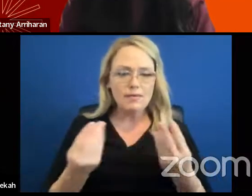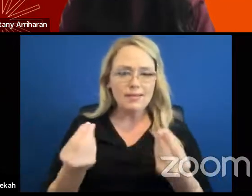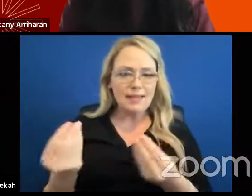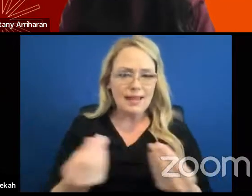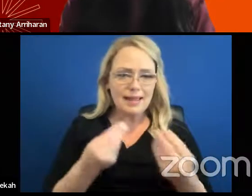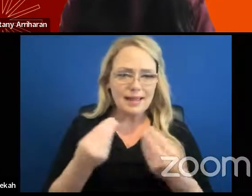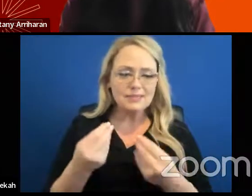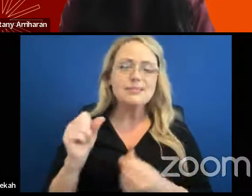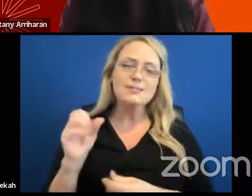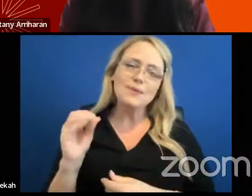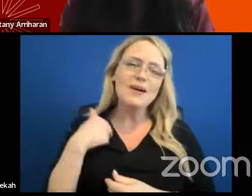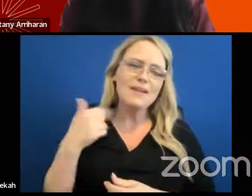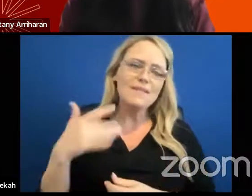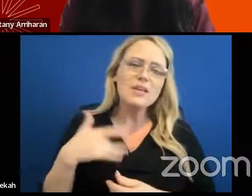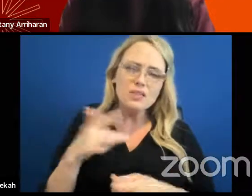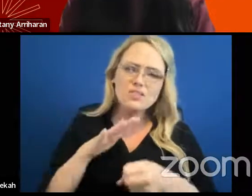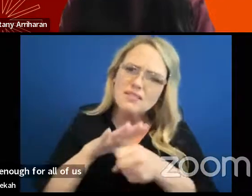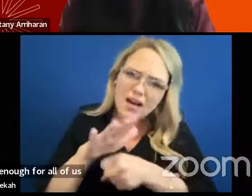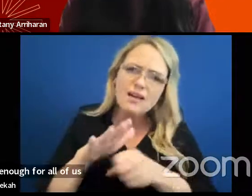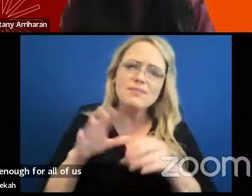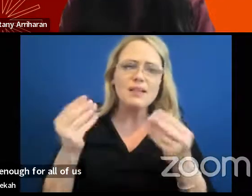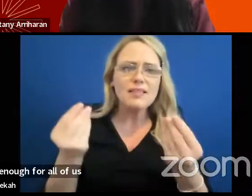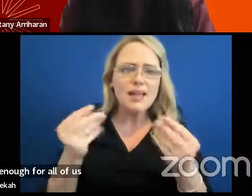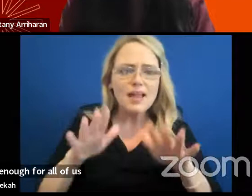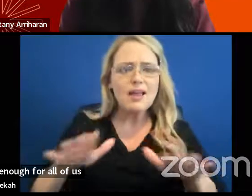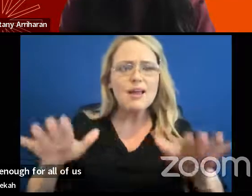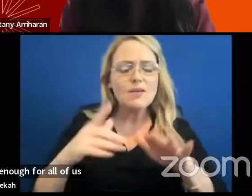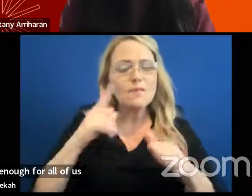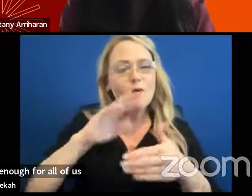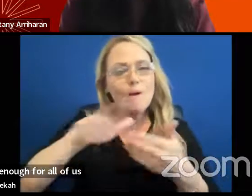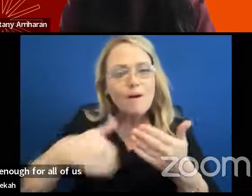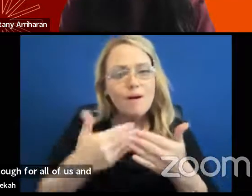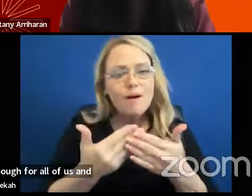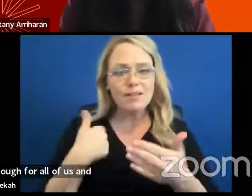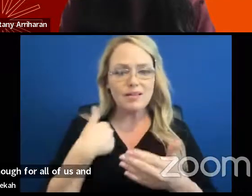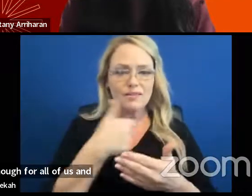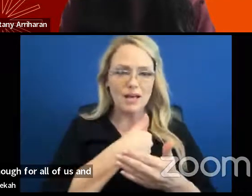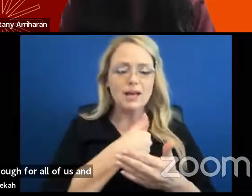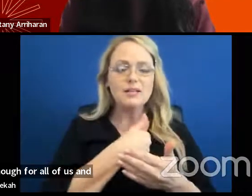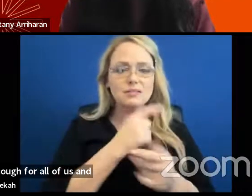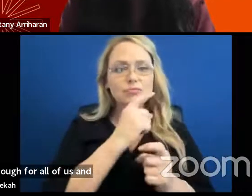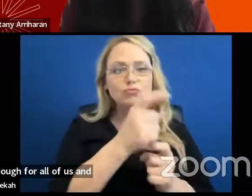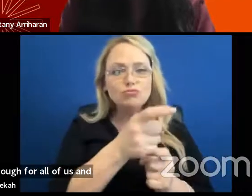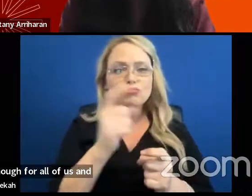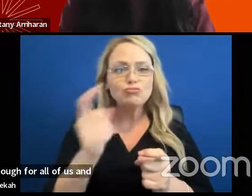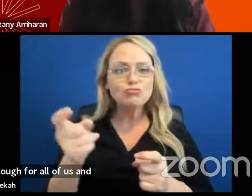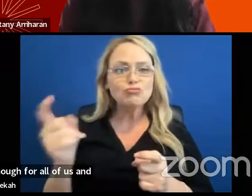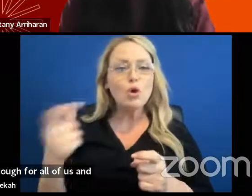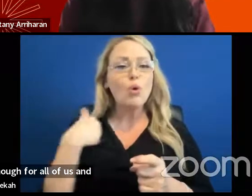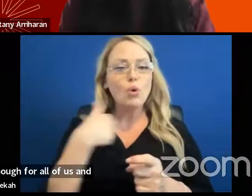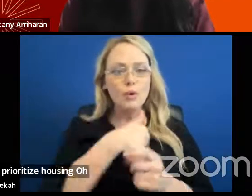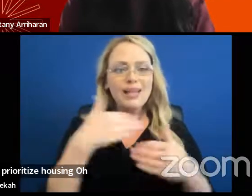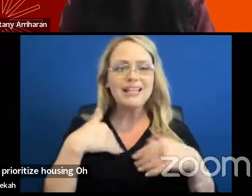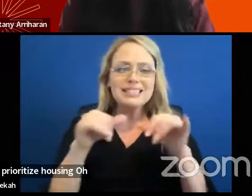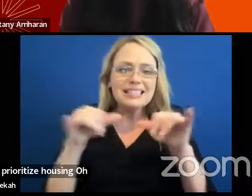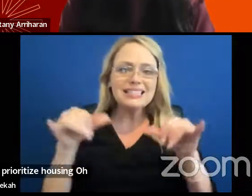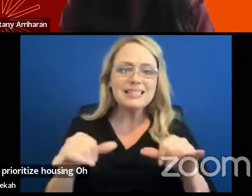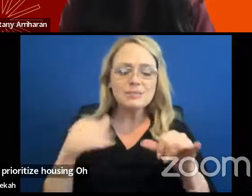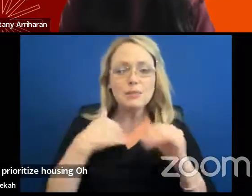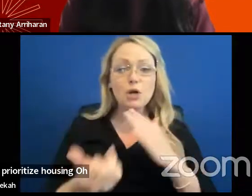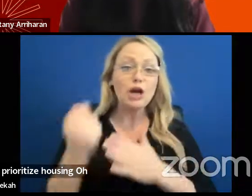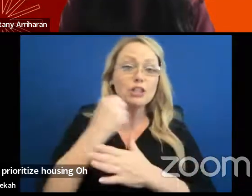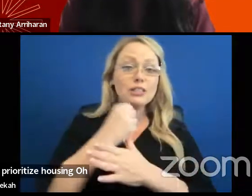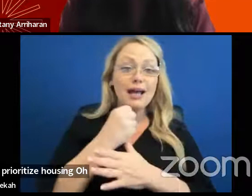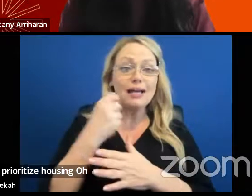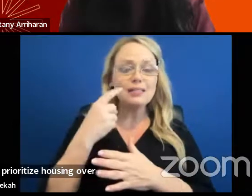I think that there's enough for all of us, and that if we had systems that prioritized housing over profit for some